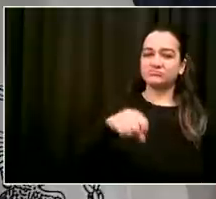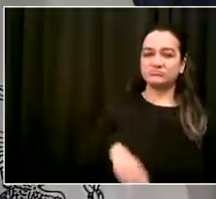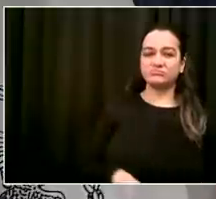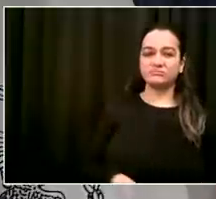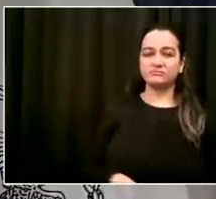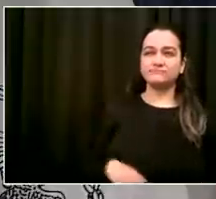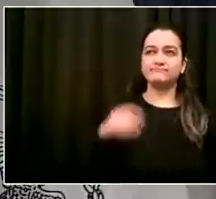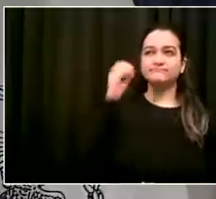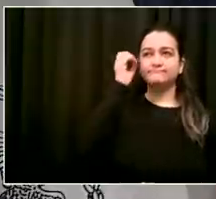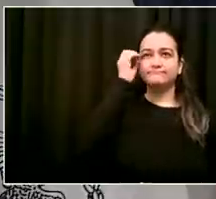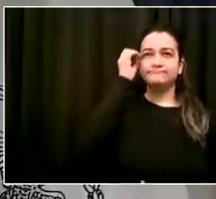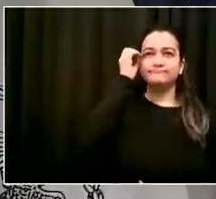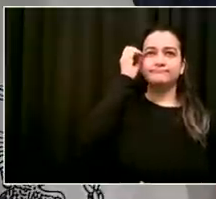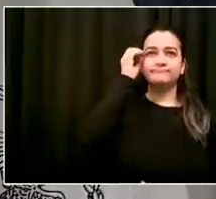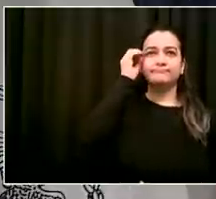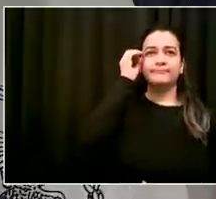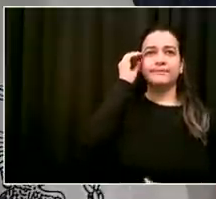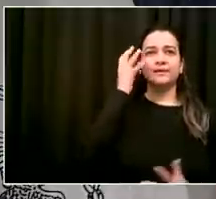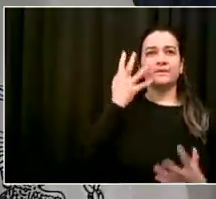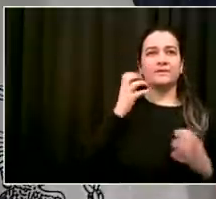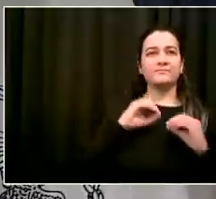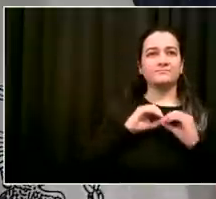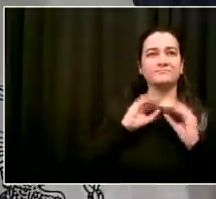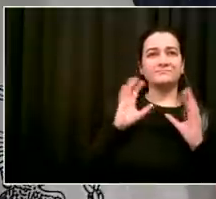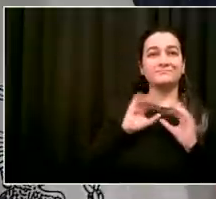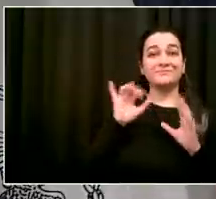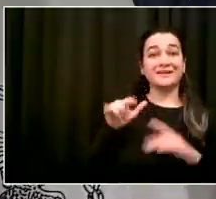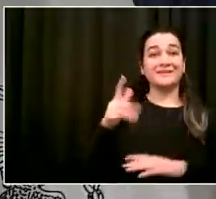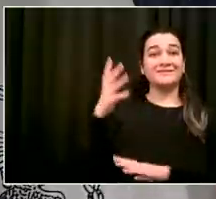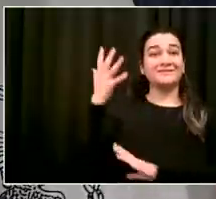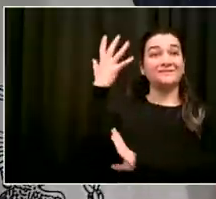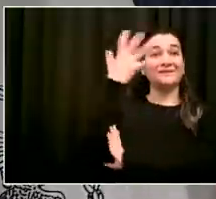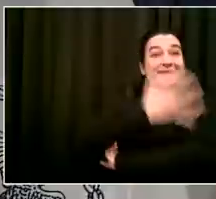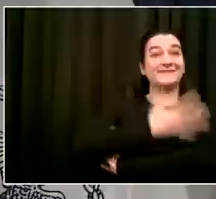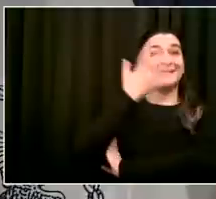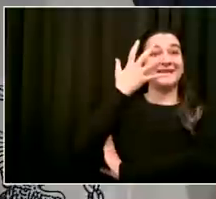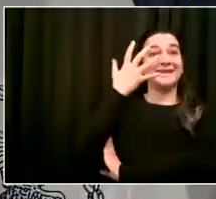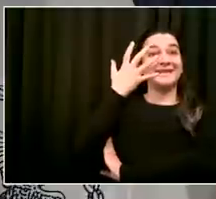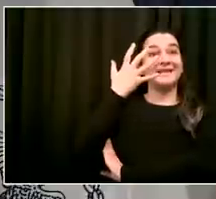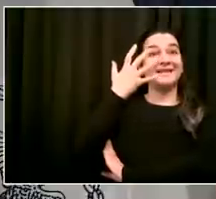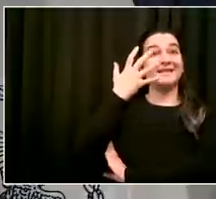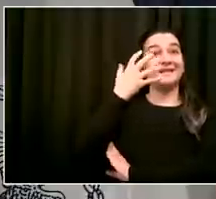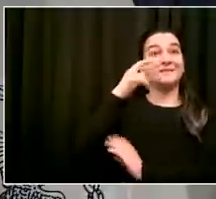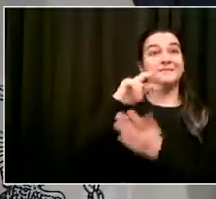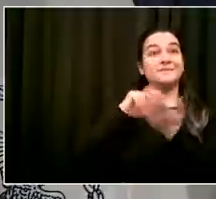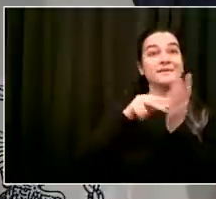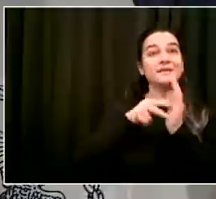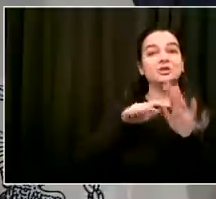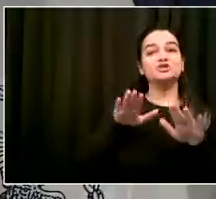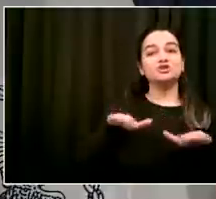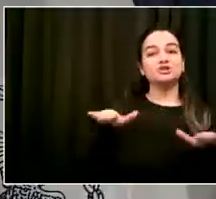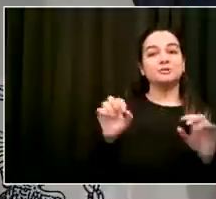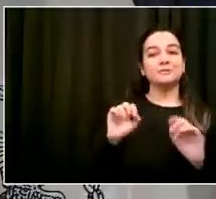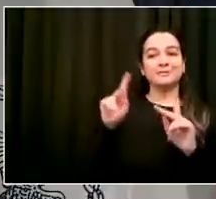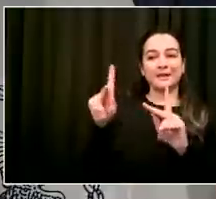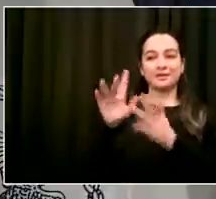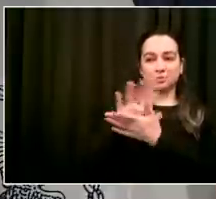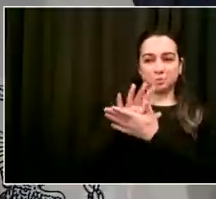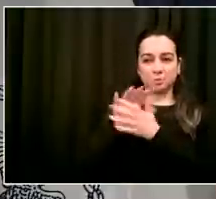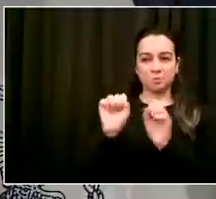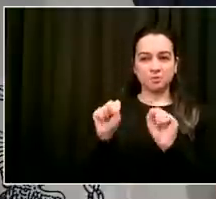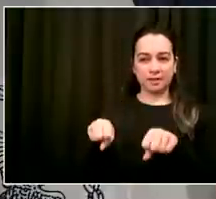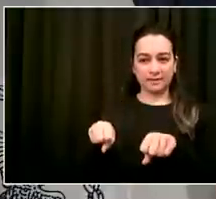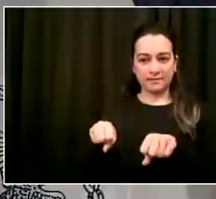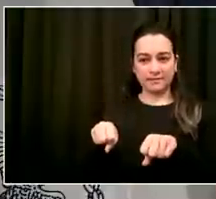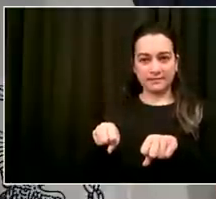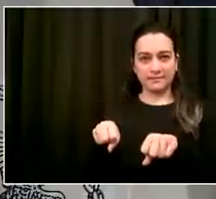Really want to see our middle school kids come back who have been waiting. But I think this will go in stages